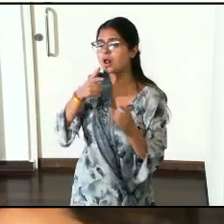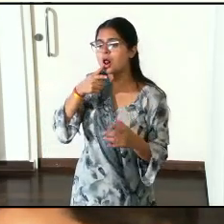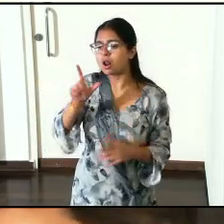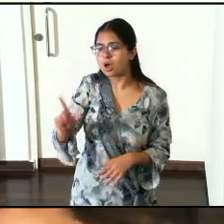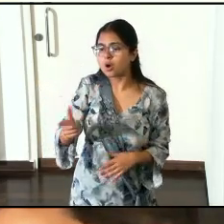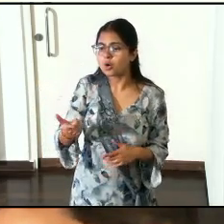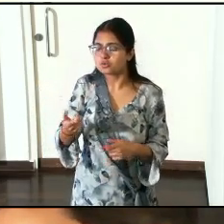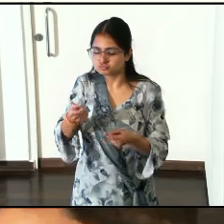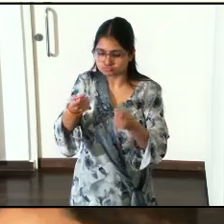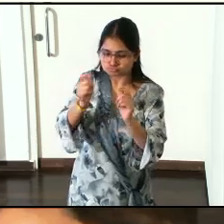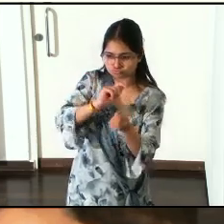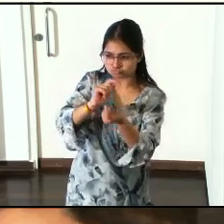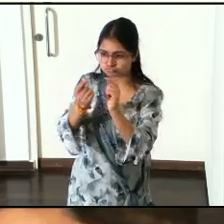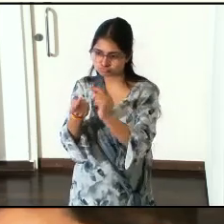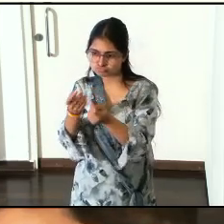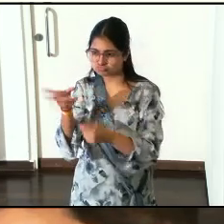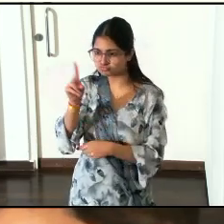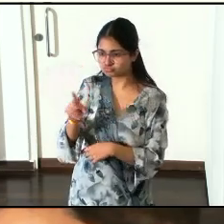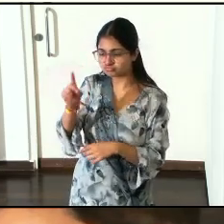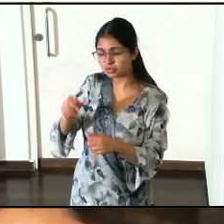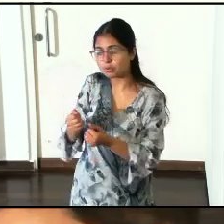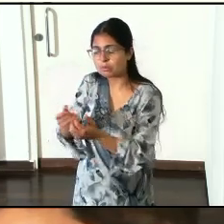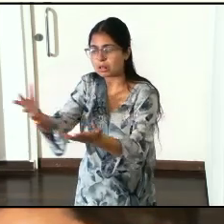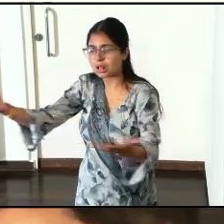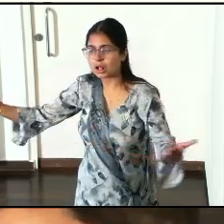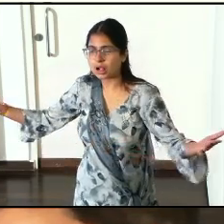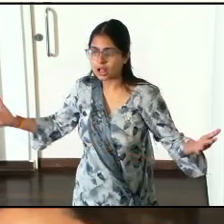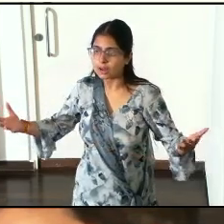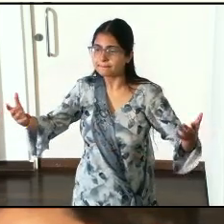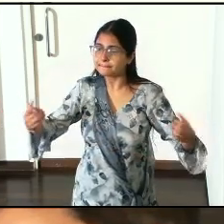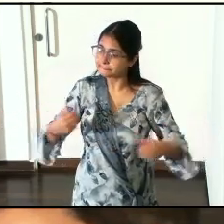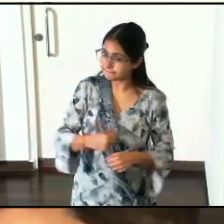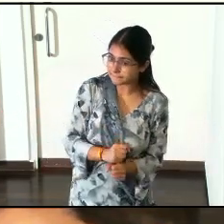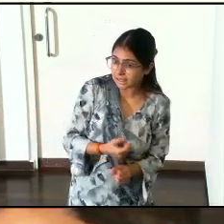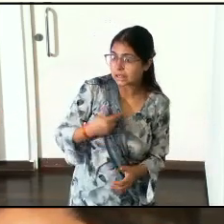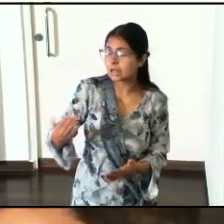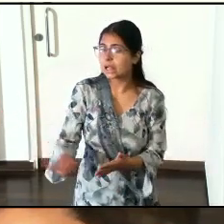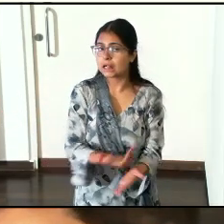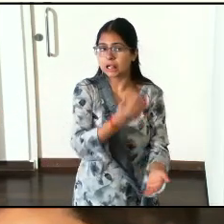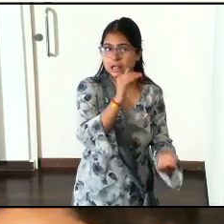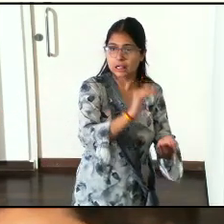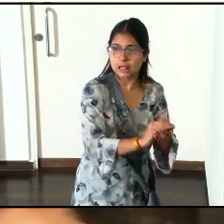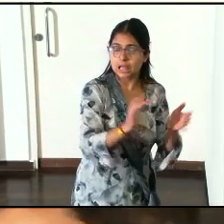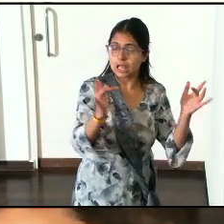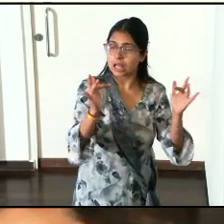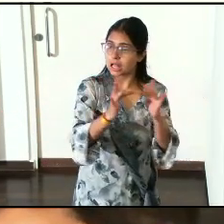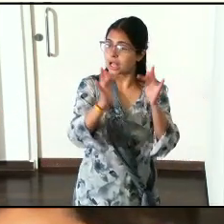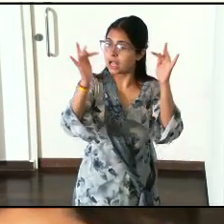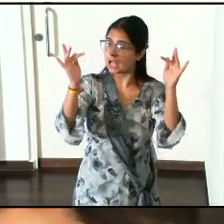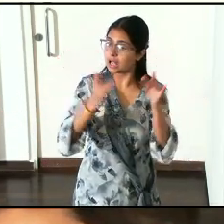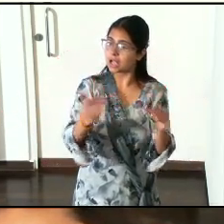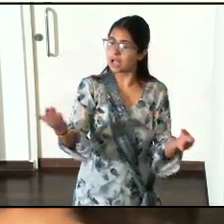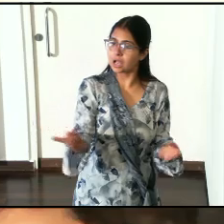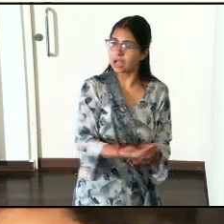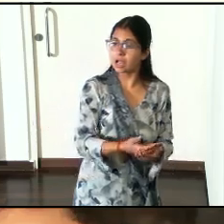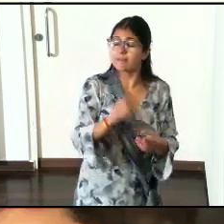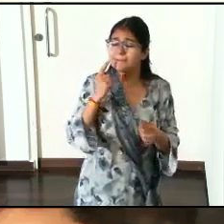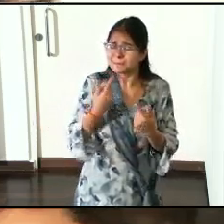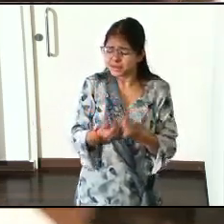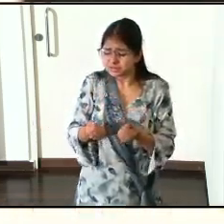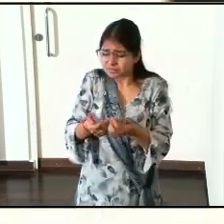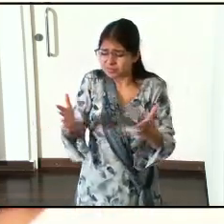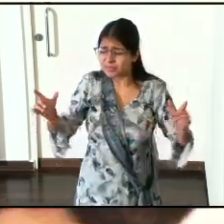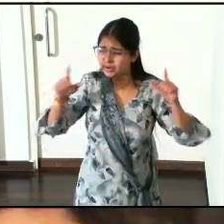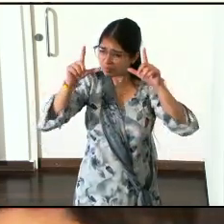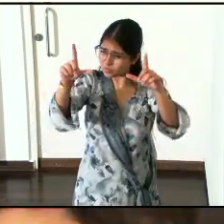to reproduce, and they're all over the place, or kept as a digital record. But many of these were just